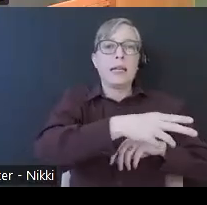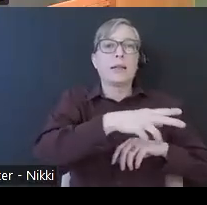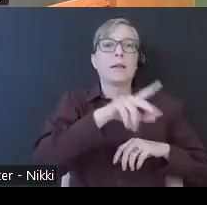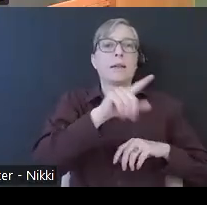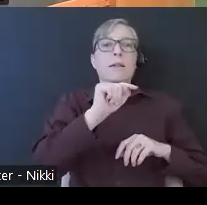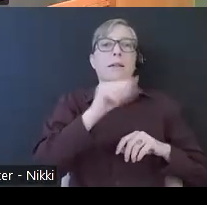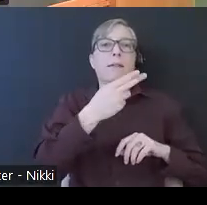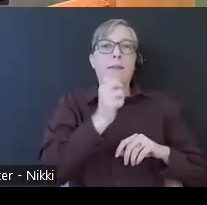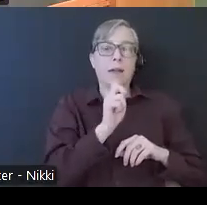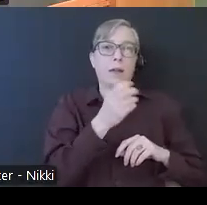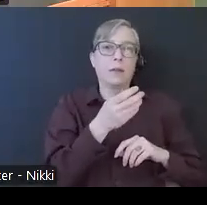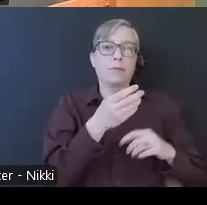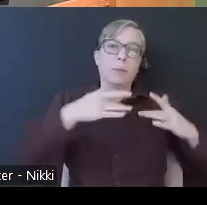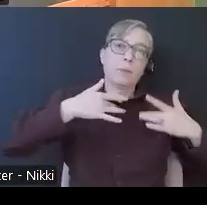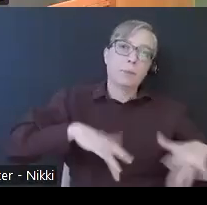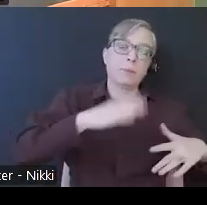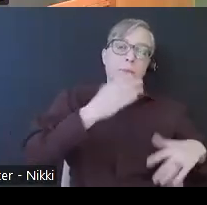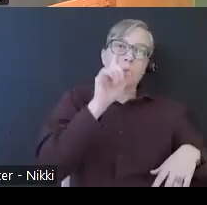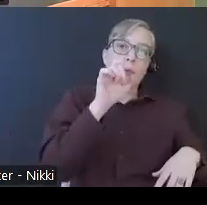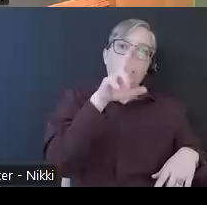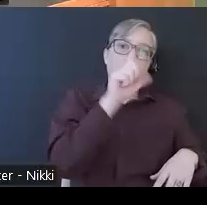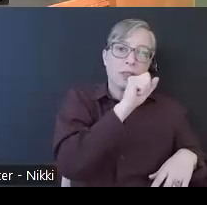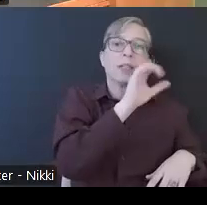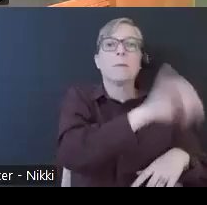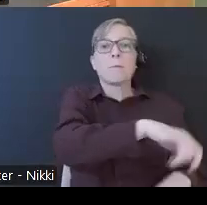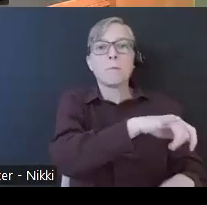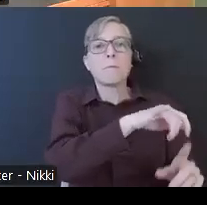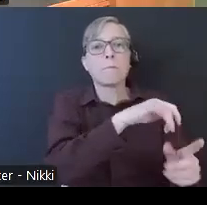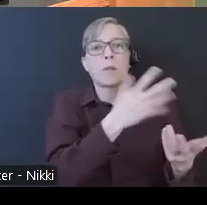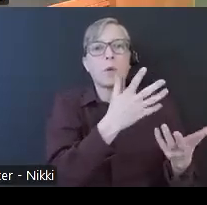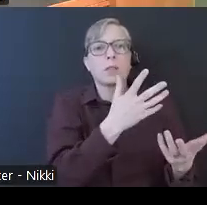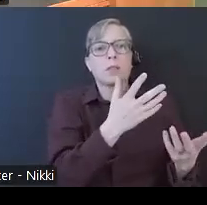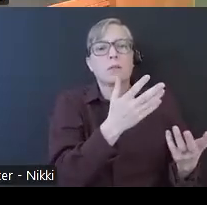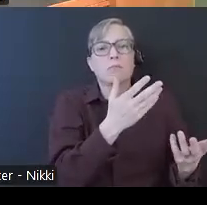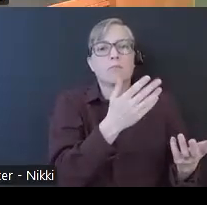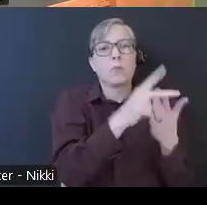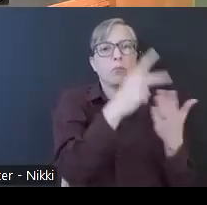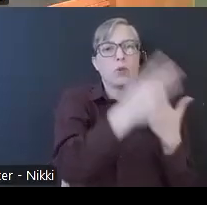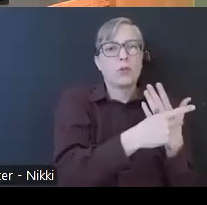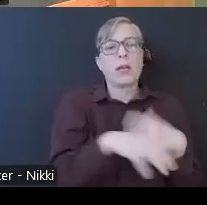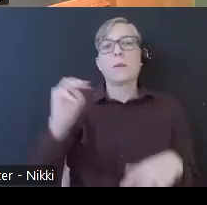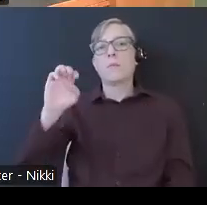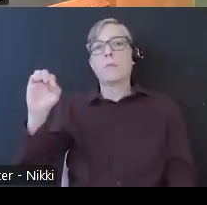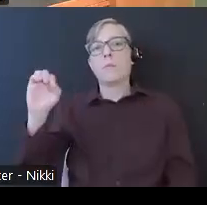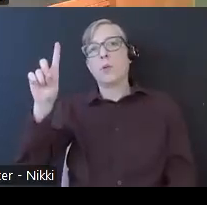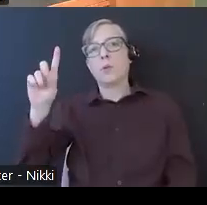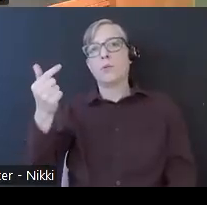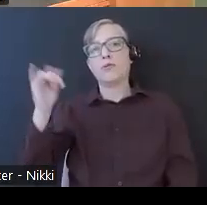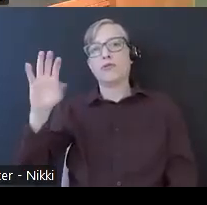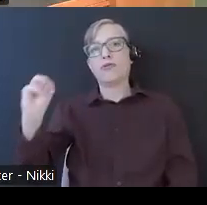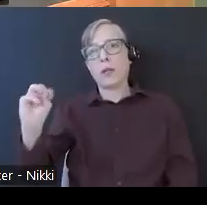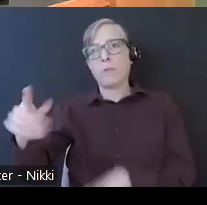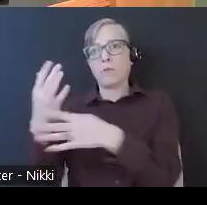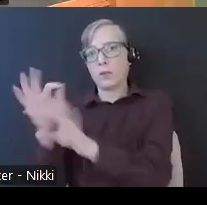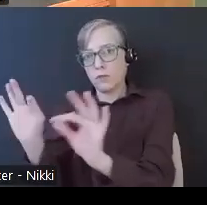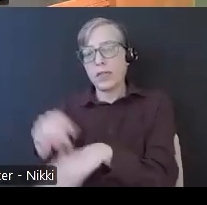program, and Mood Gym was free and widely available, as I mentioned, like in Australia. But there was no difference that he found, and